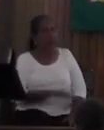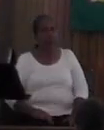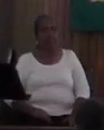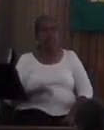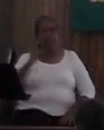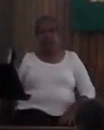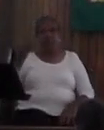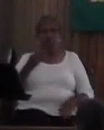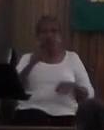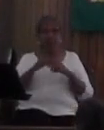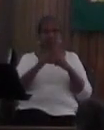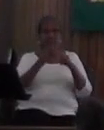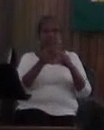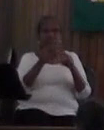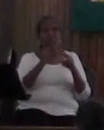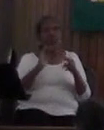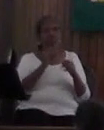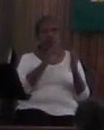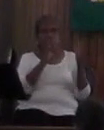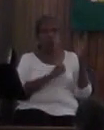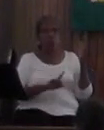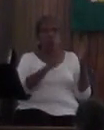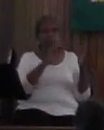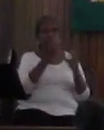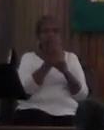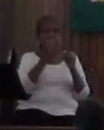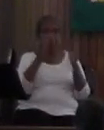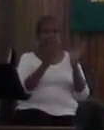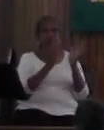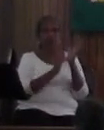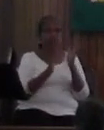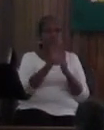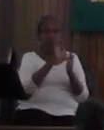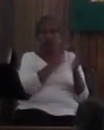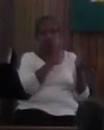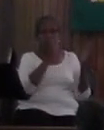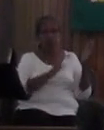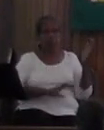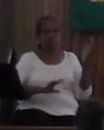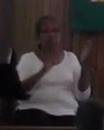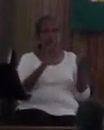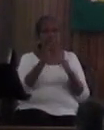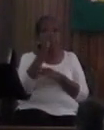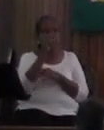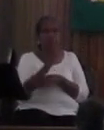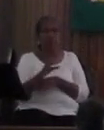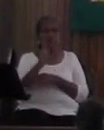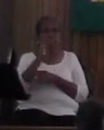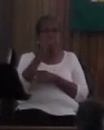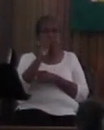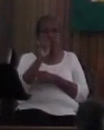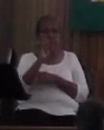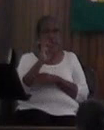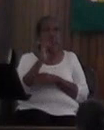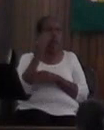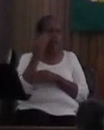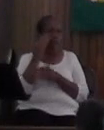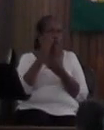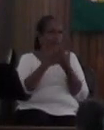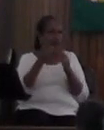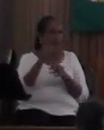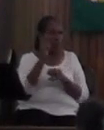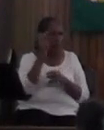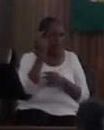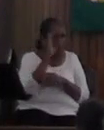I greet you in the name of our Lord and Savior Jesus Christ. Reverend Chase, and I'm sure some of you were looking for Reverend Chase